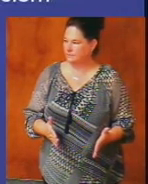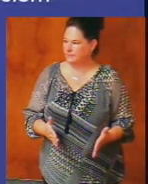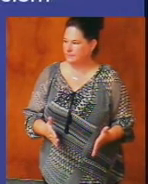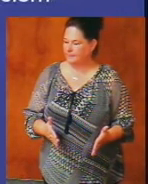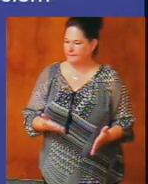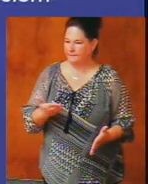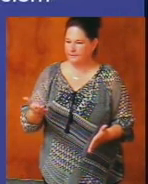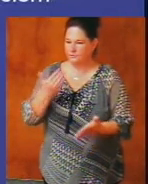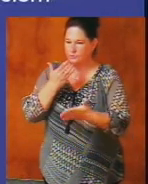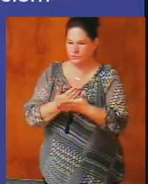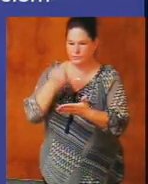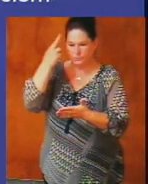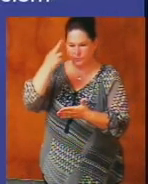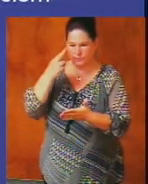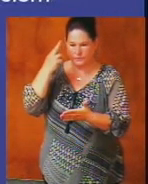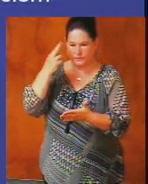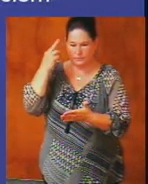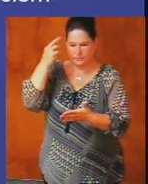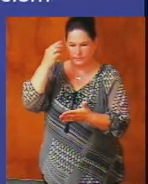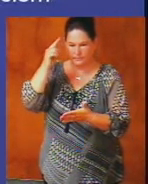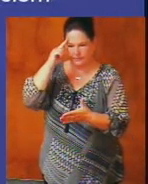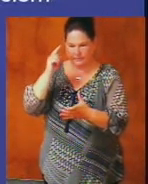But there's good reason to believe that